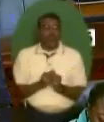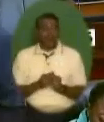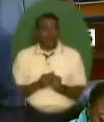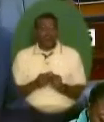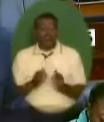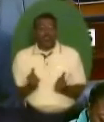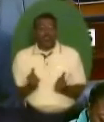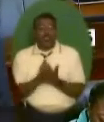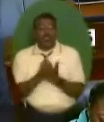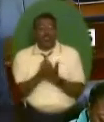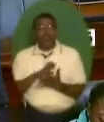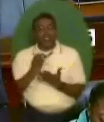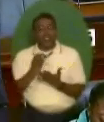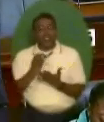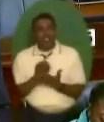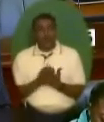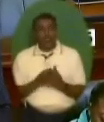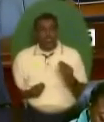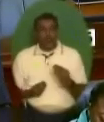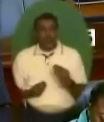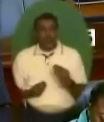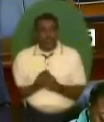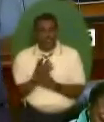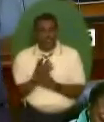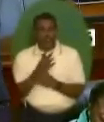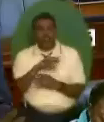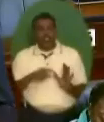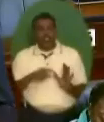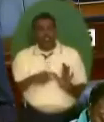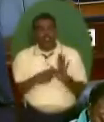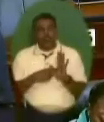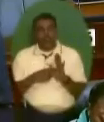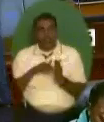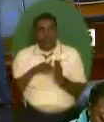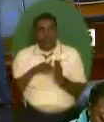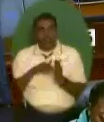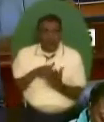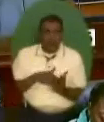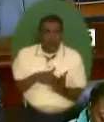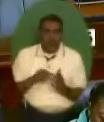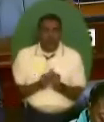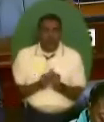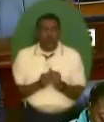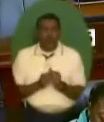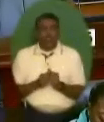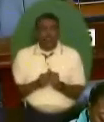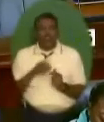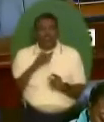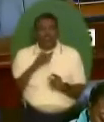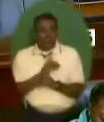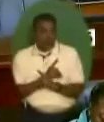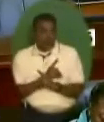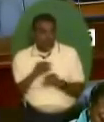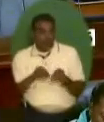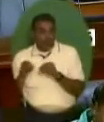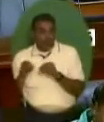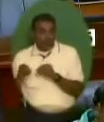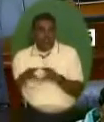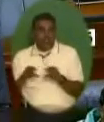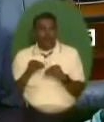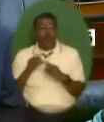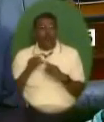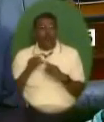fuel the economy. Mm-hmm. An economy that was showing weak but positive movement that has been allowed to stall and go into